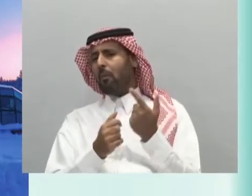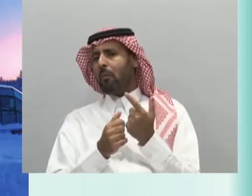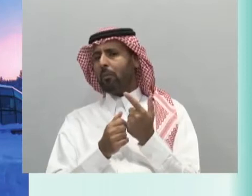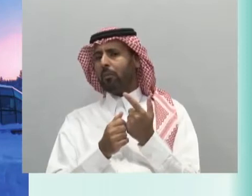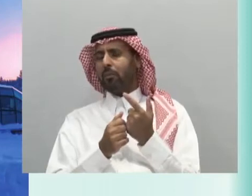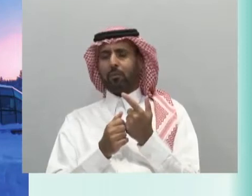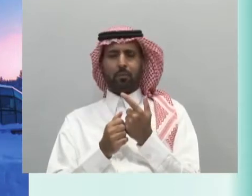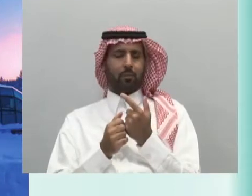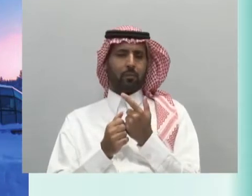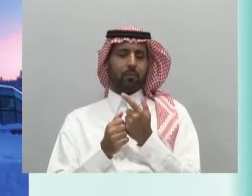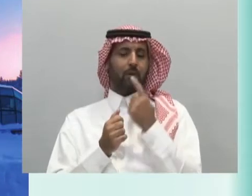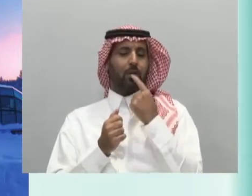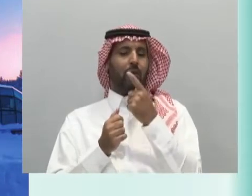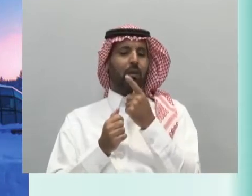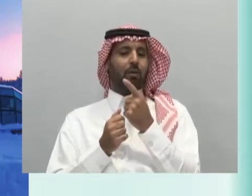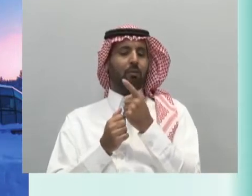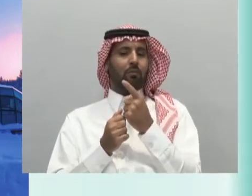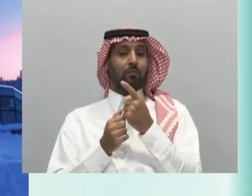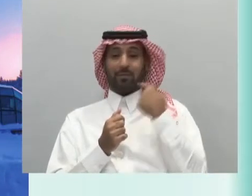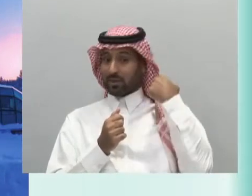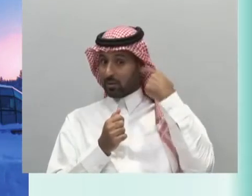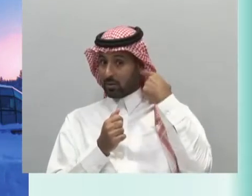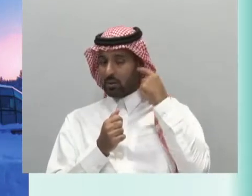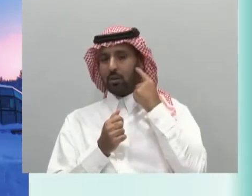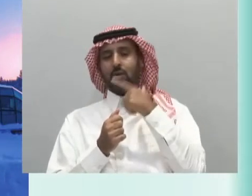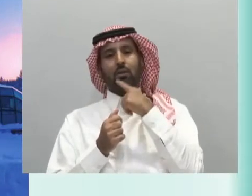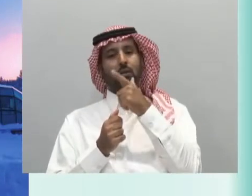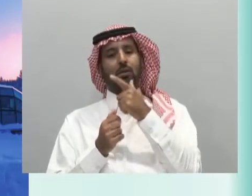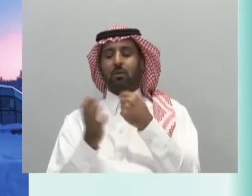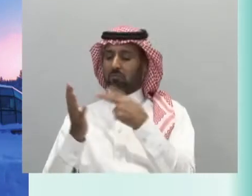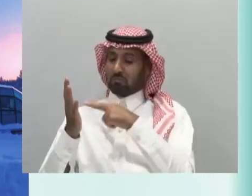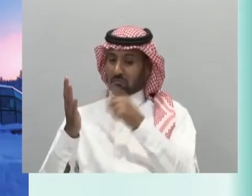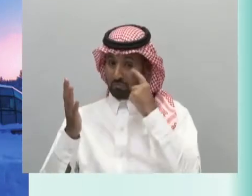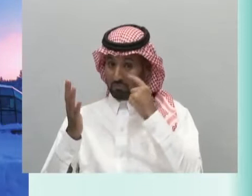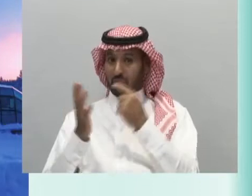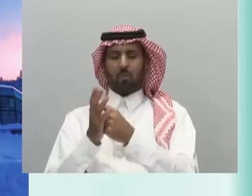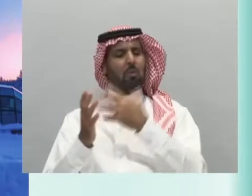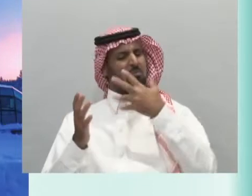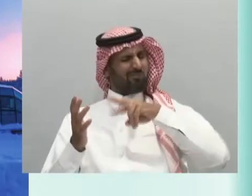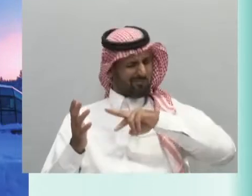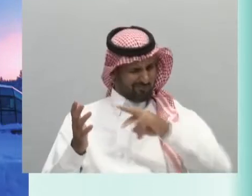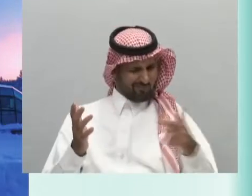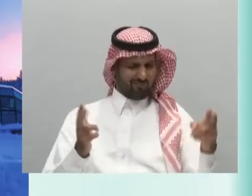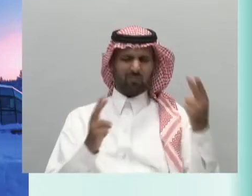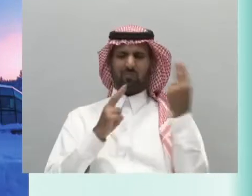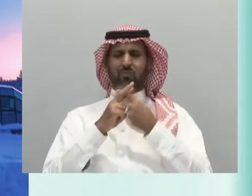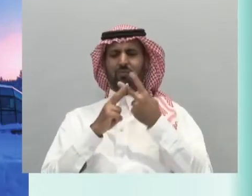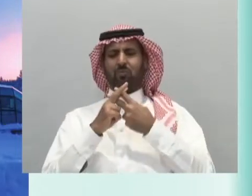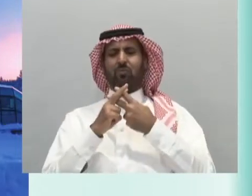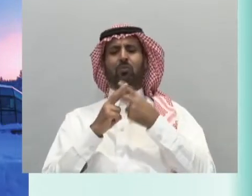You're going to hear and listen and read about four unusual hotels. What